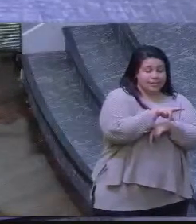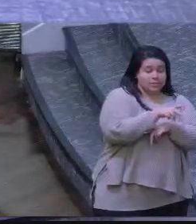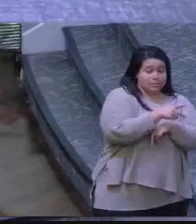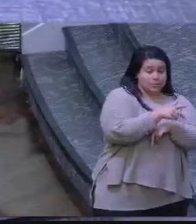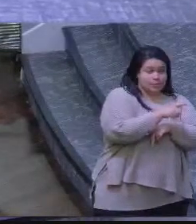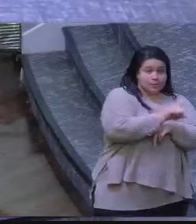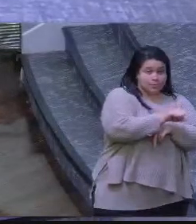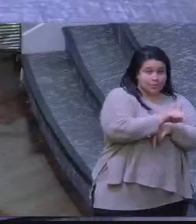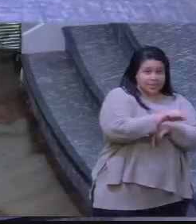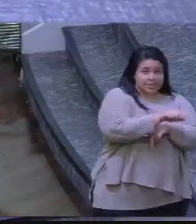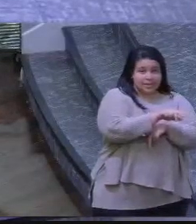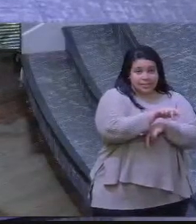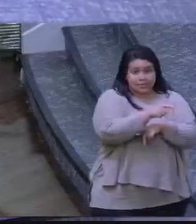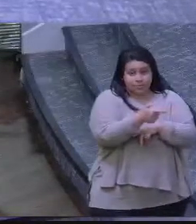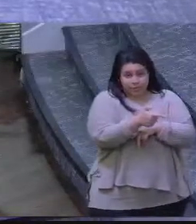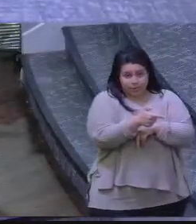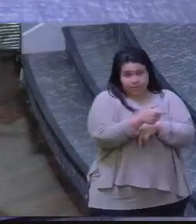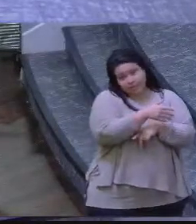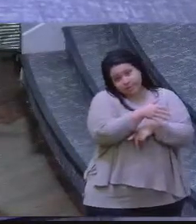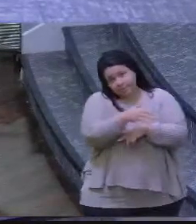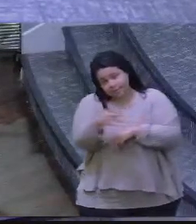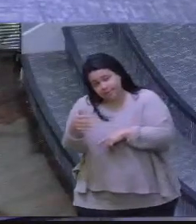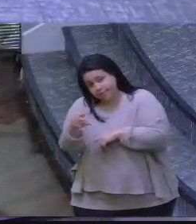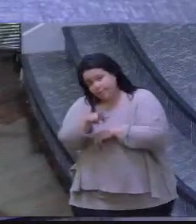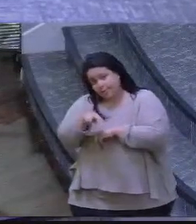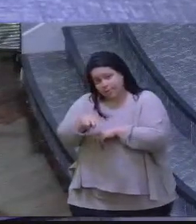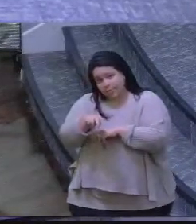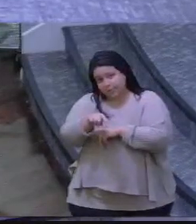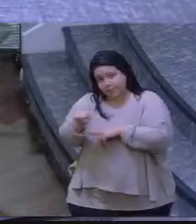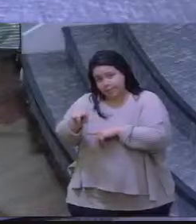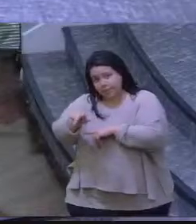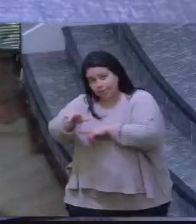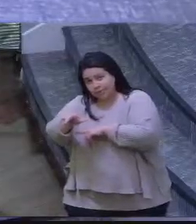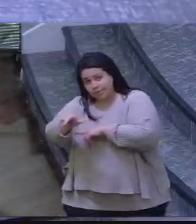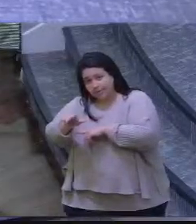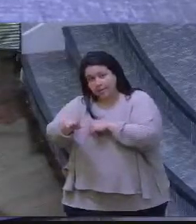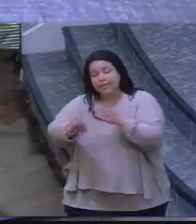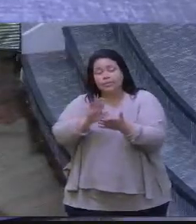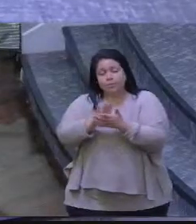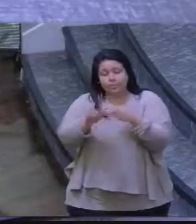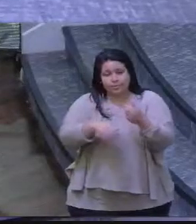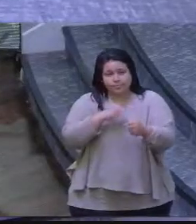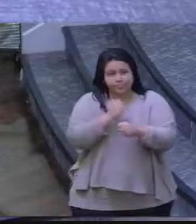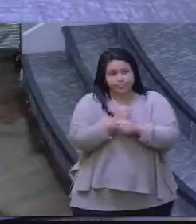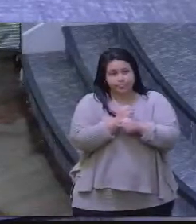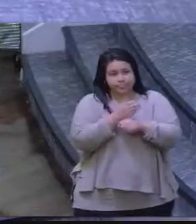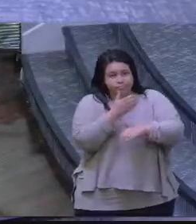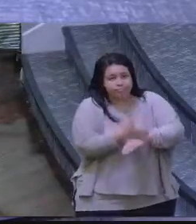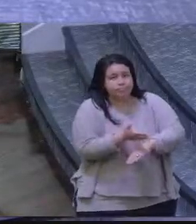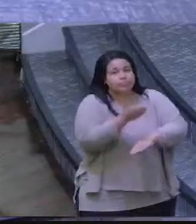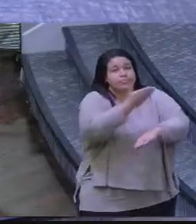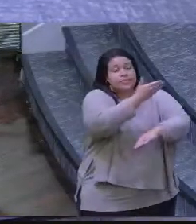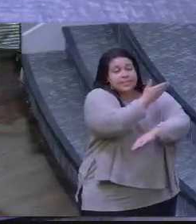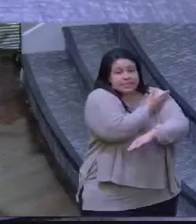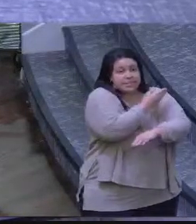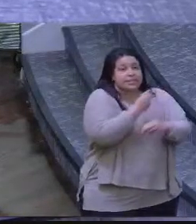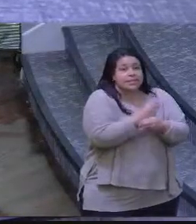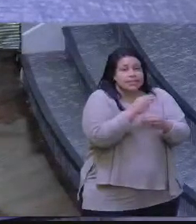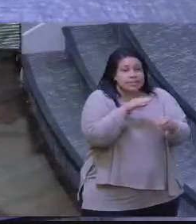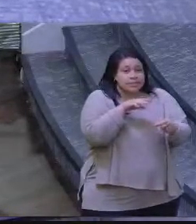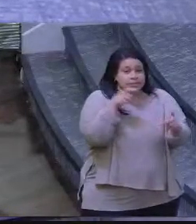the 22-23 school year, and increased its content mastery score by almost a full other point during